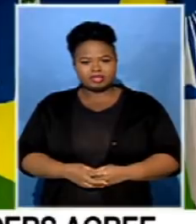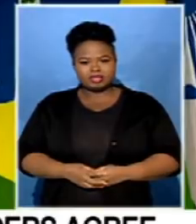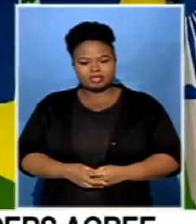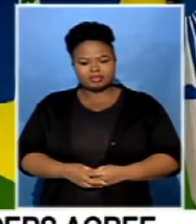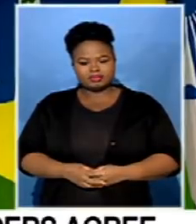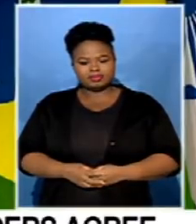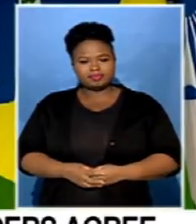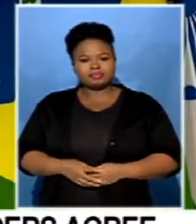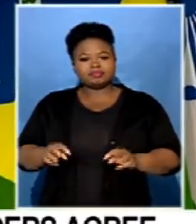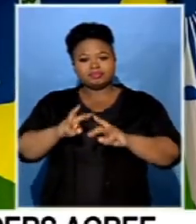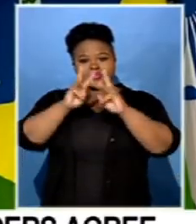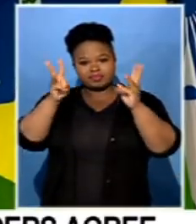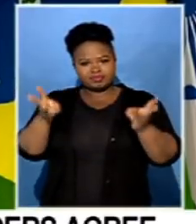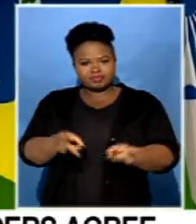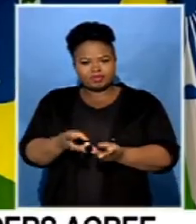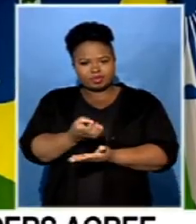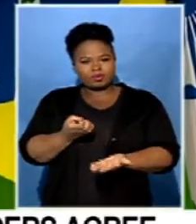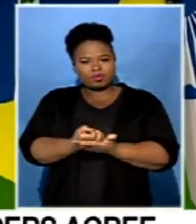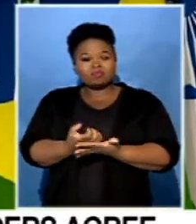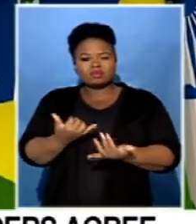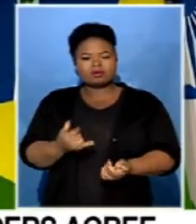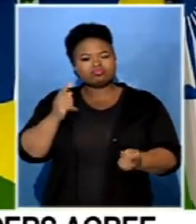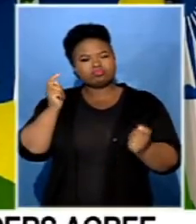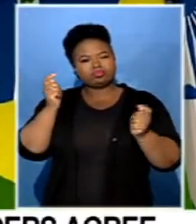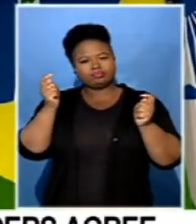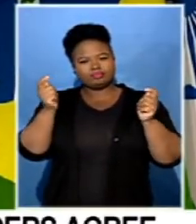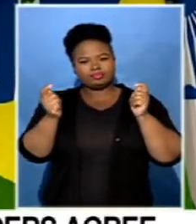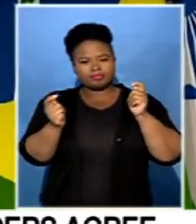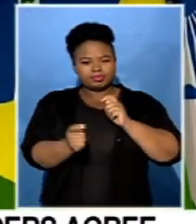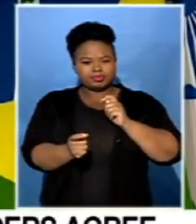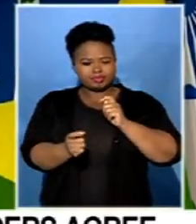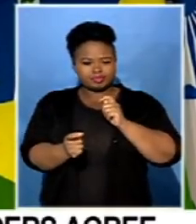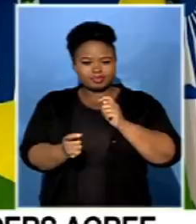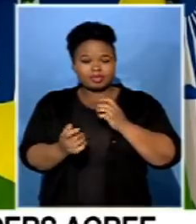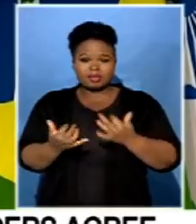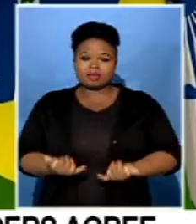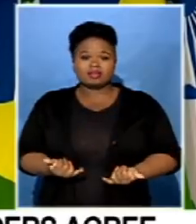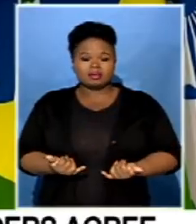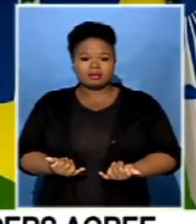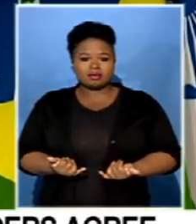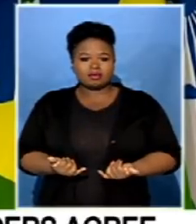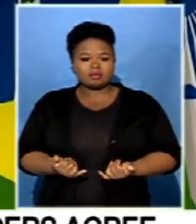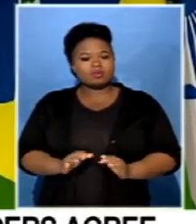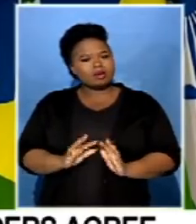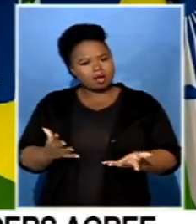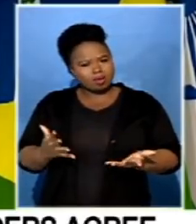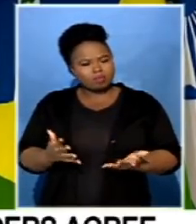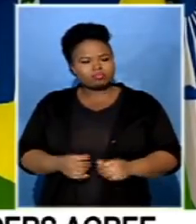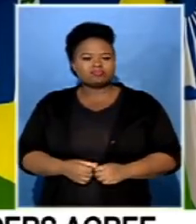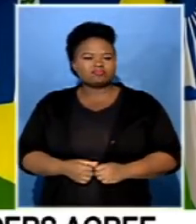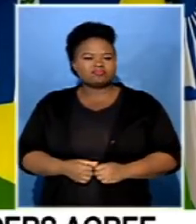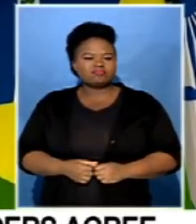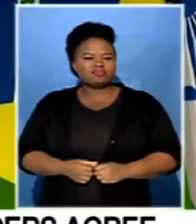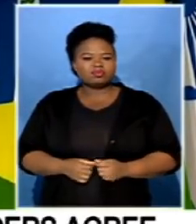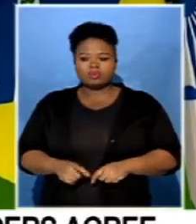As the world economy is going through profound transition and changes, only by opening themselves